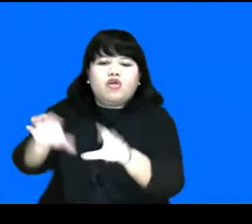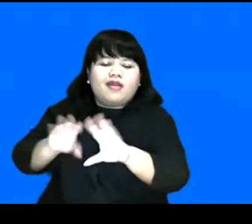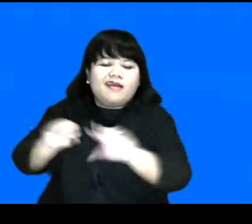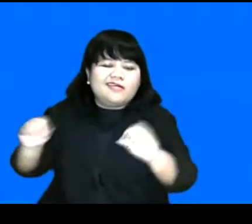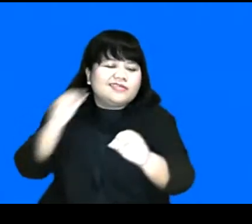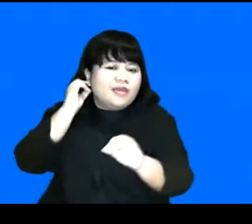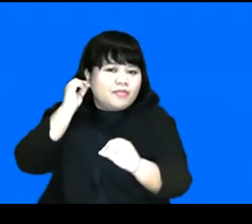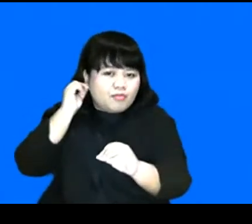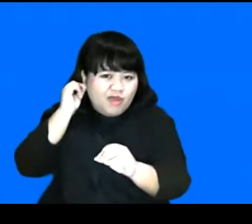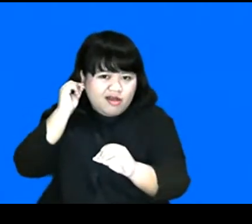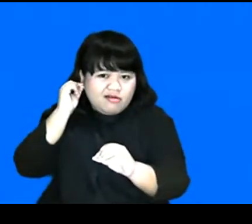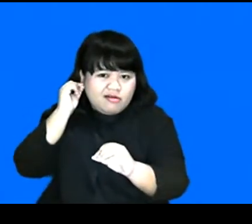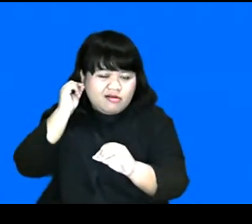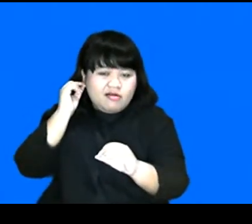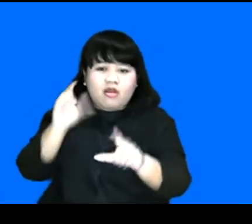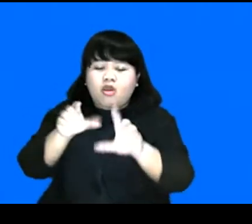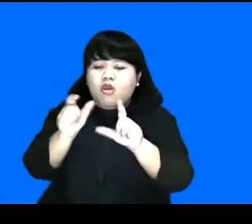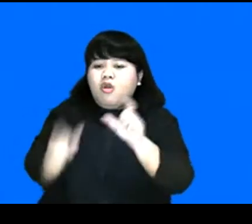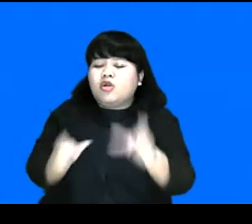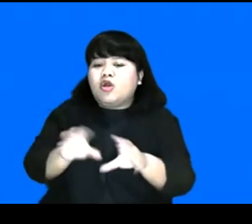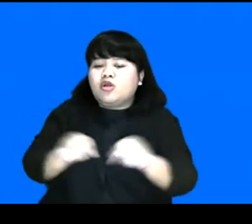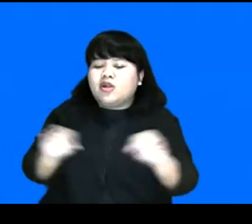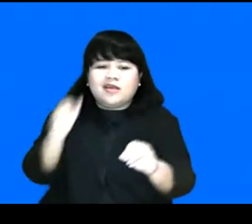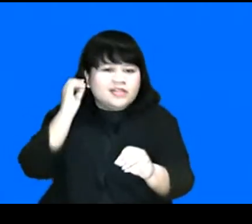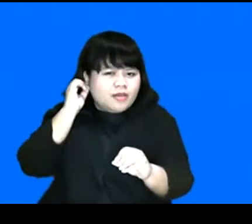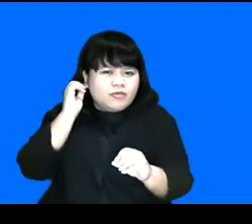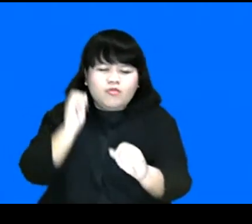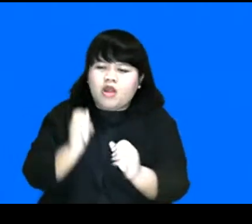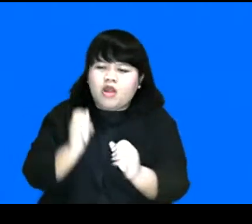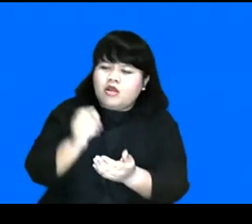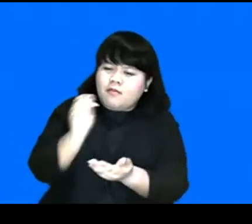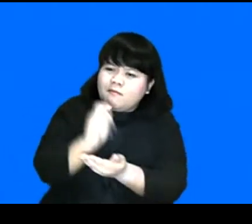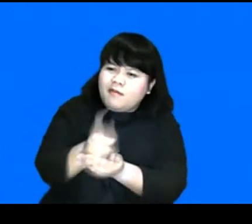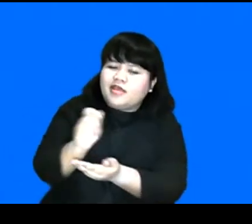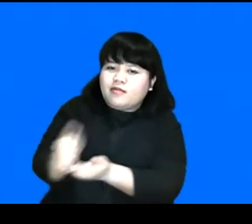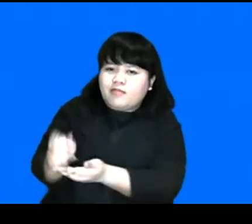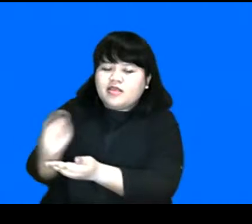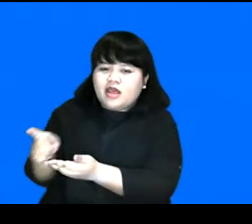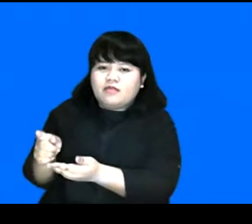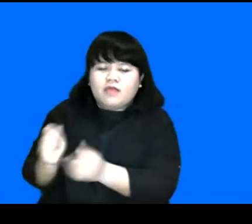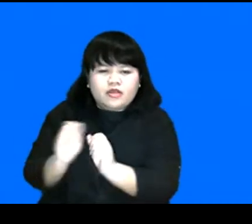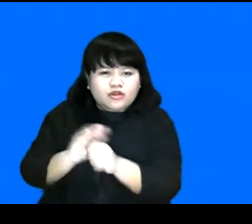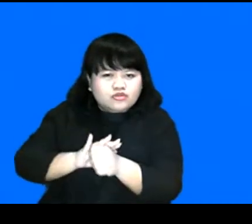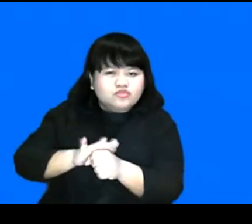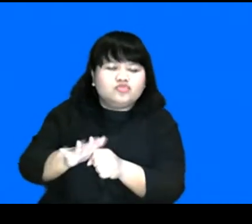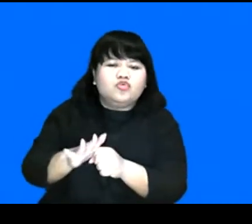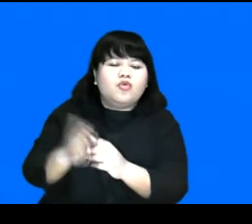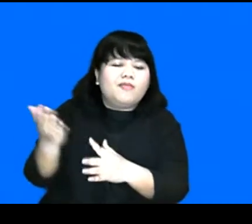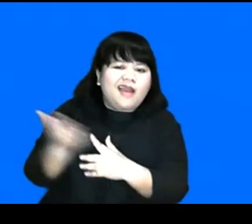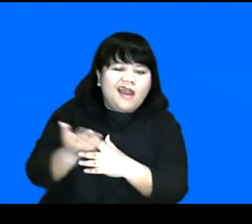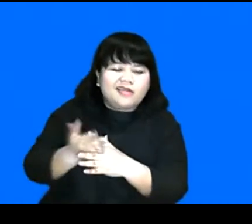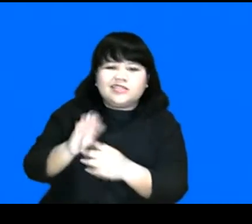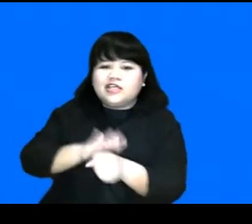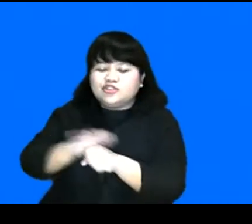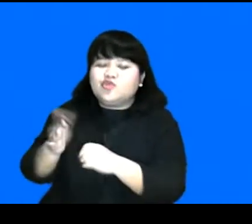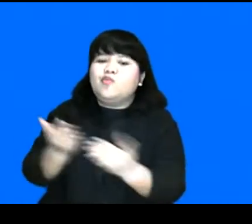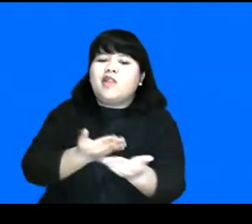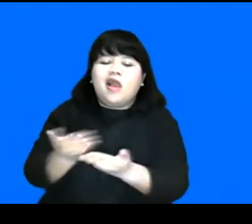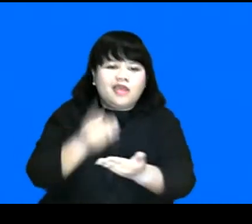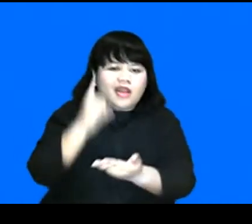sector services, public services, as much as others. And therefore,